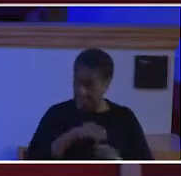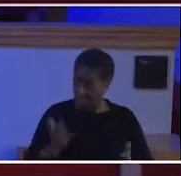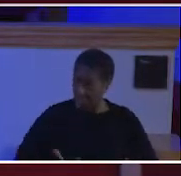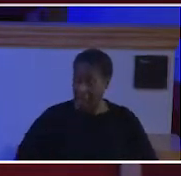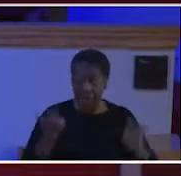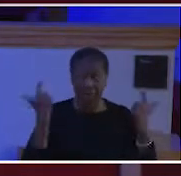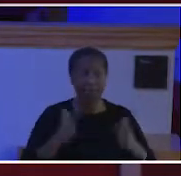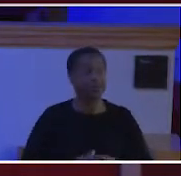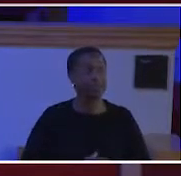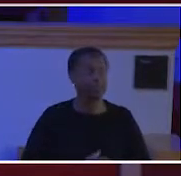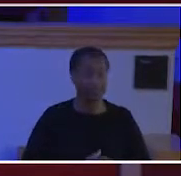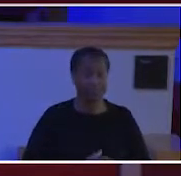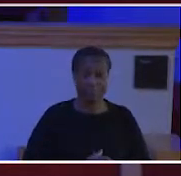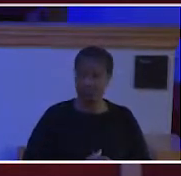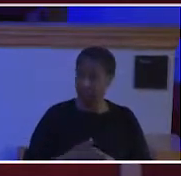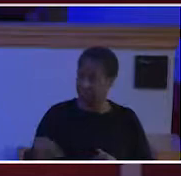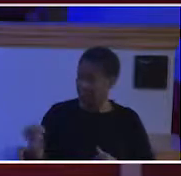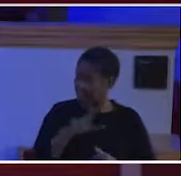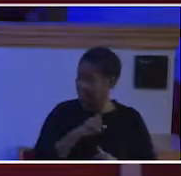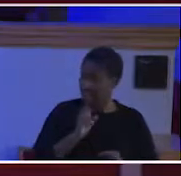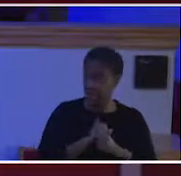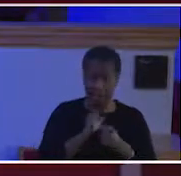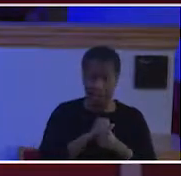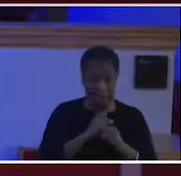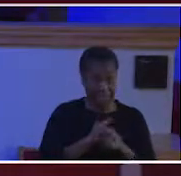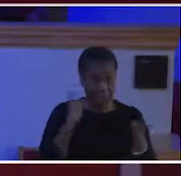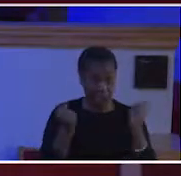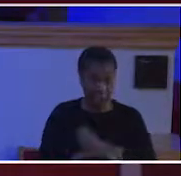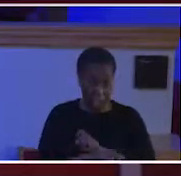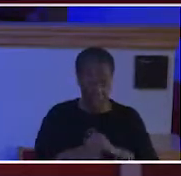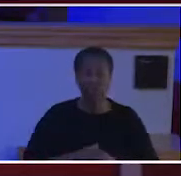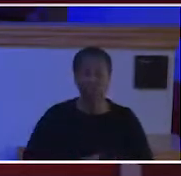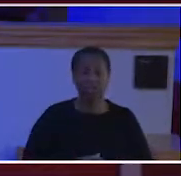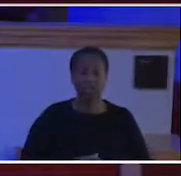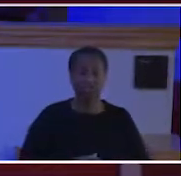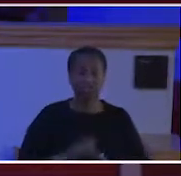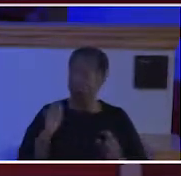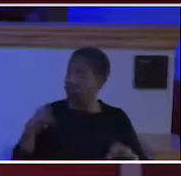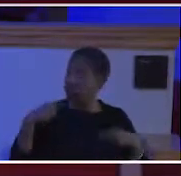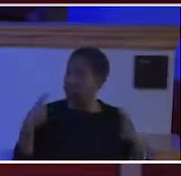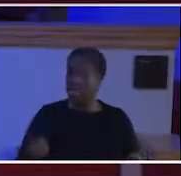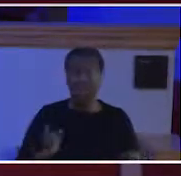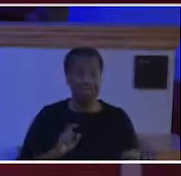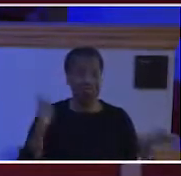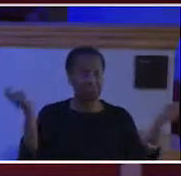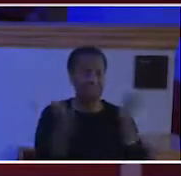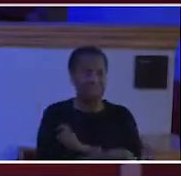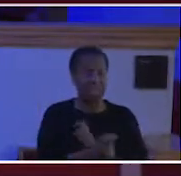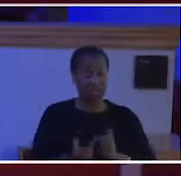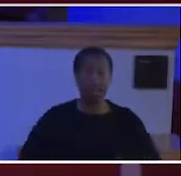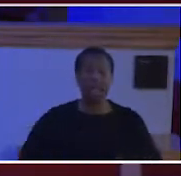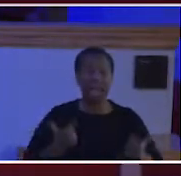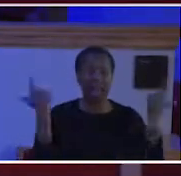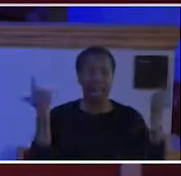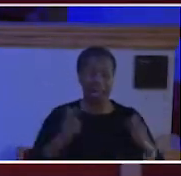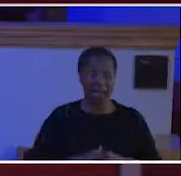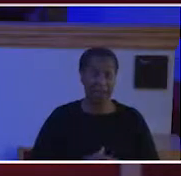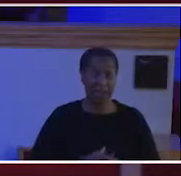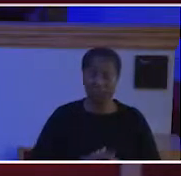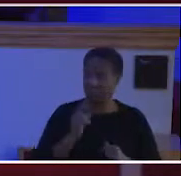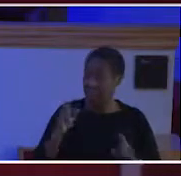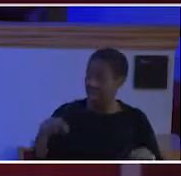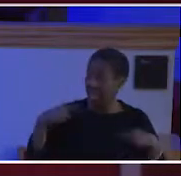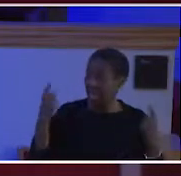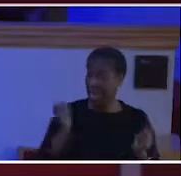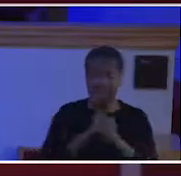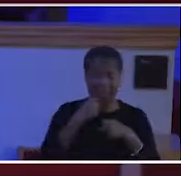life? Has he ever made a change? Has he ever turned it around? Has he ever